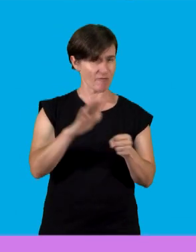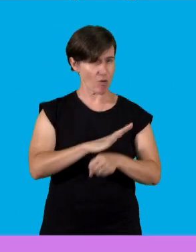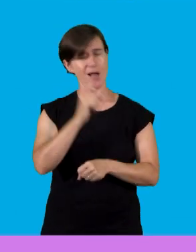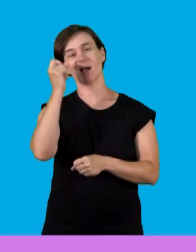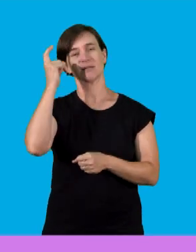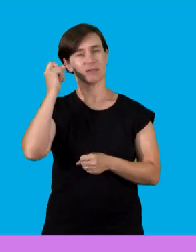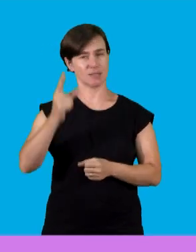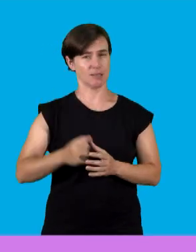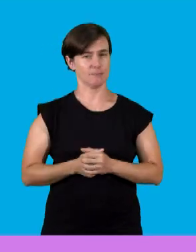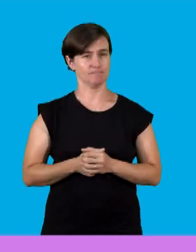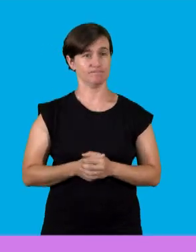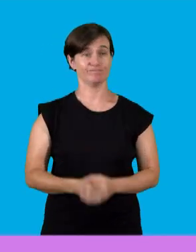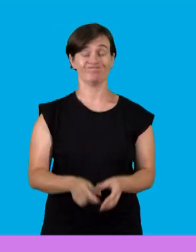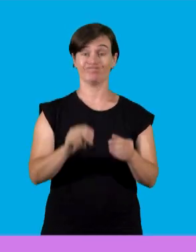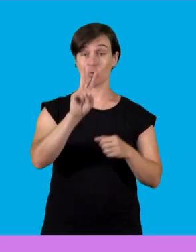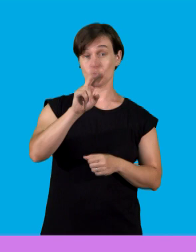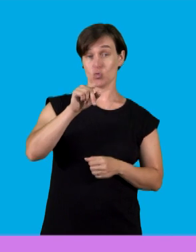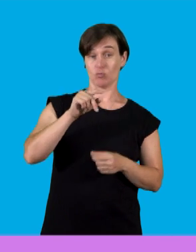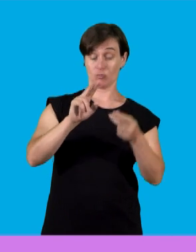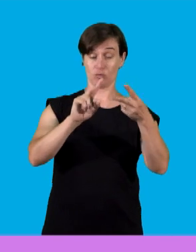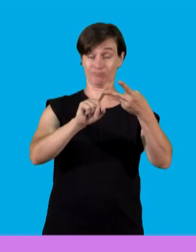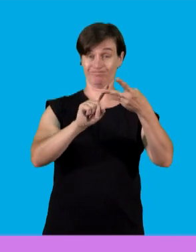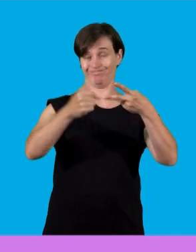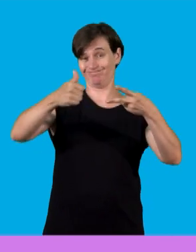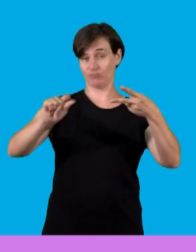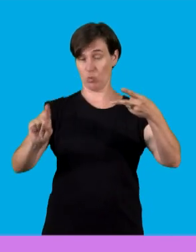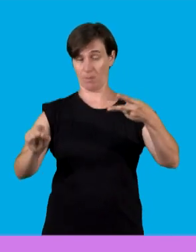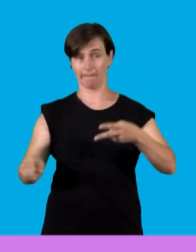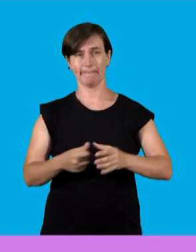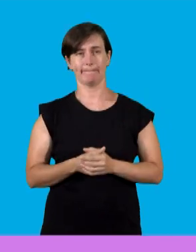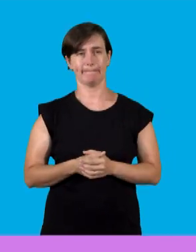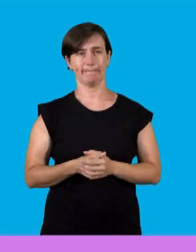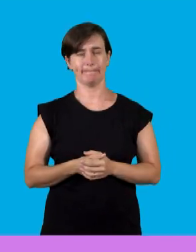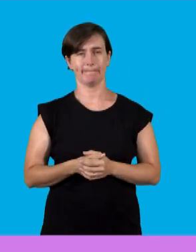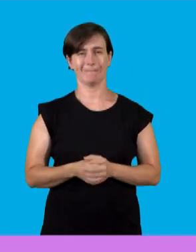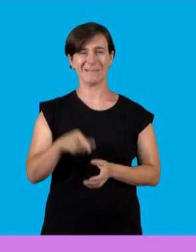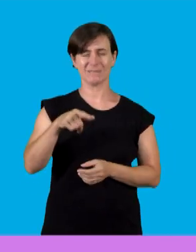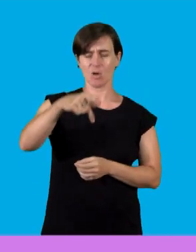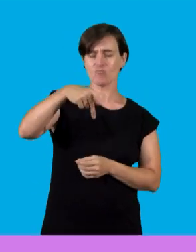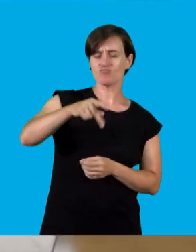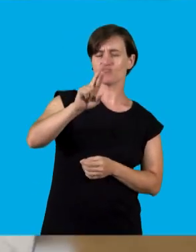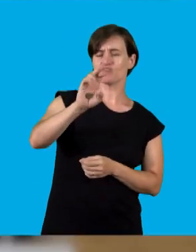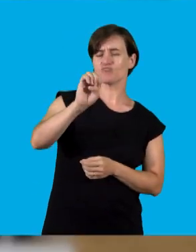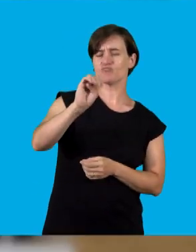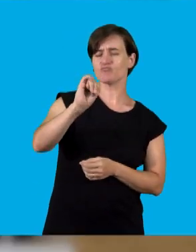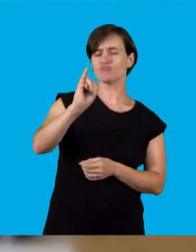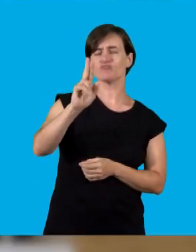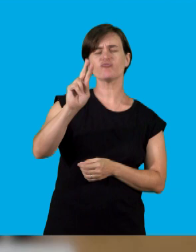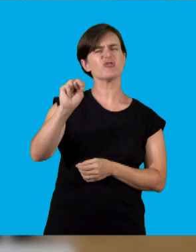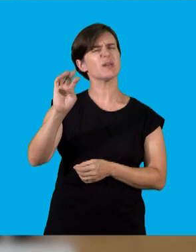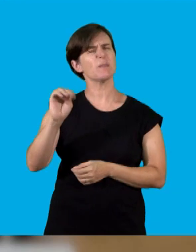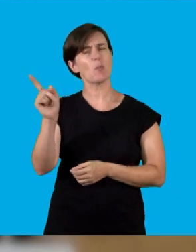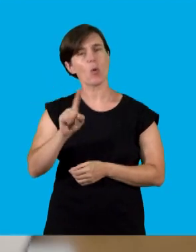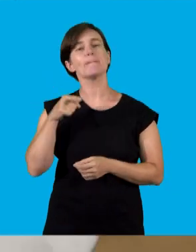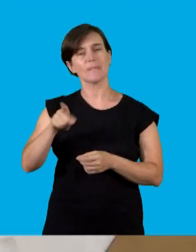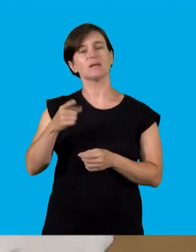about. Okay, so let's look at the first question. Question 2.1. I indicated here that a premium is a regular amount